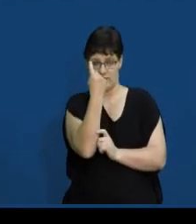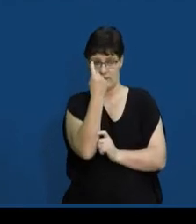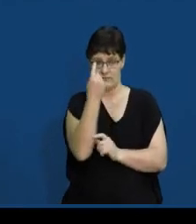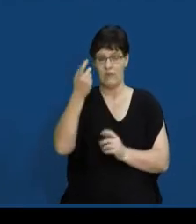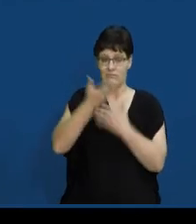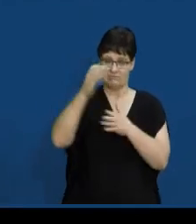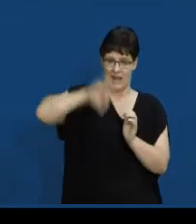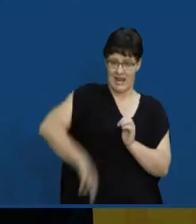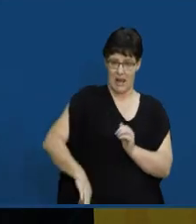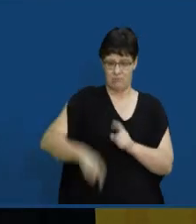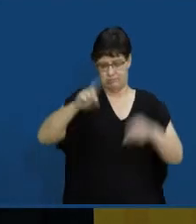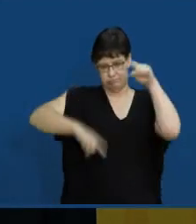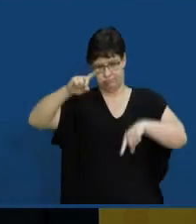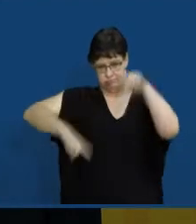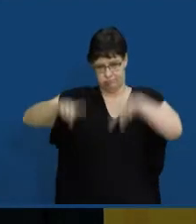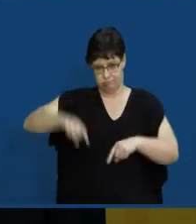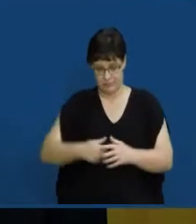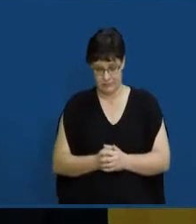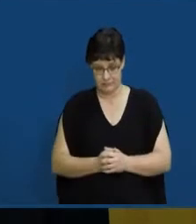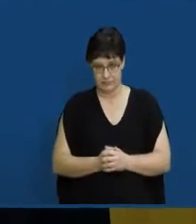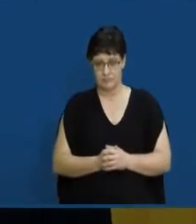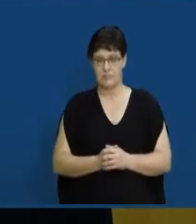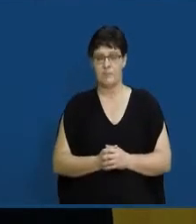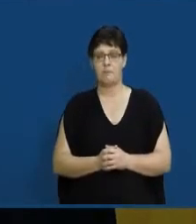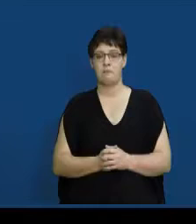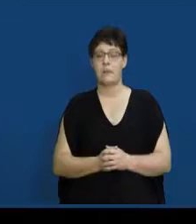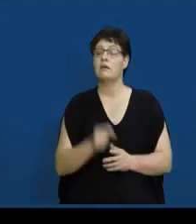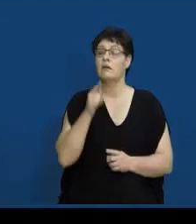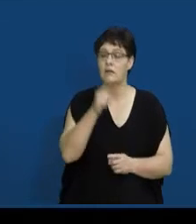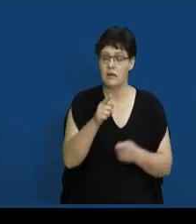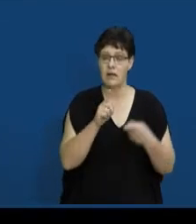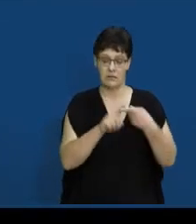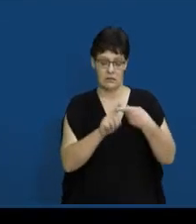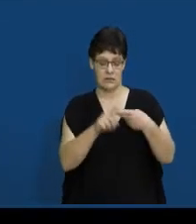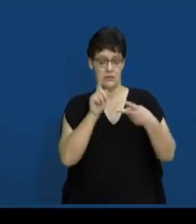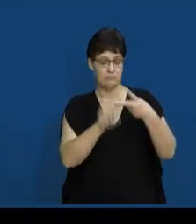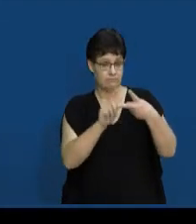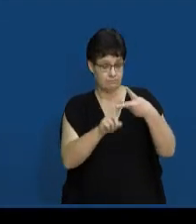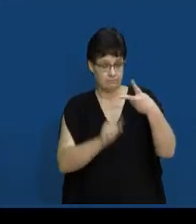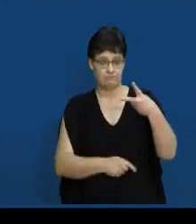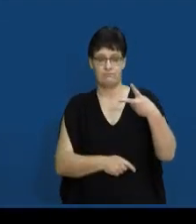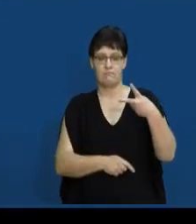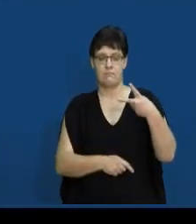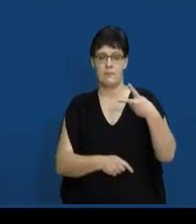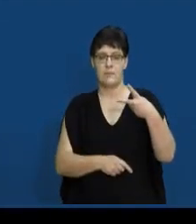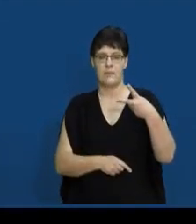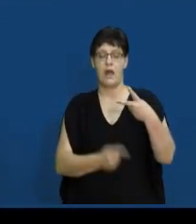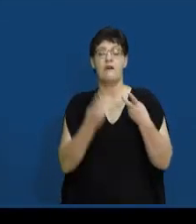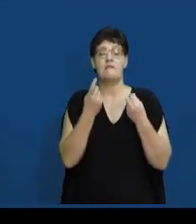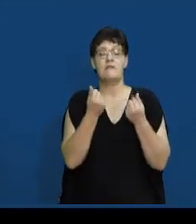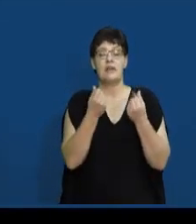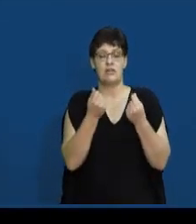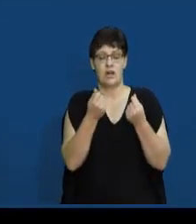income, okay? So that's one possible question. Then the second one is what we refer to as the